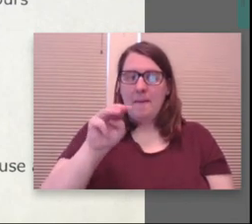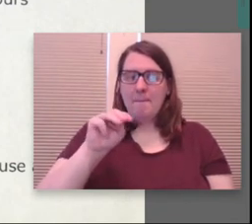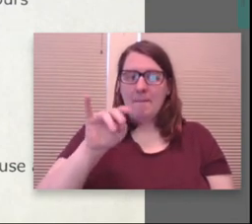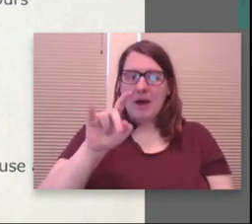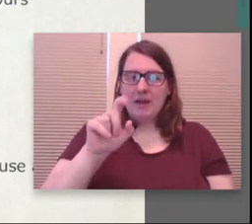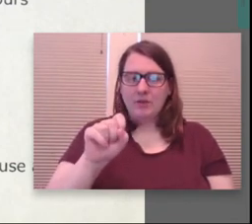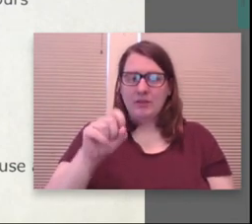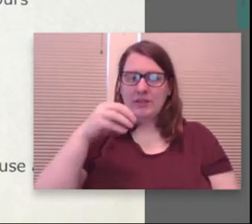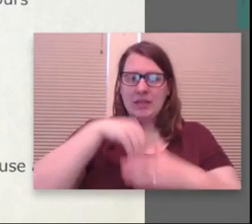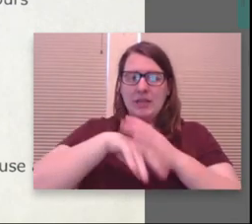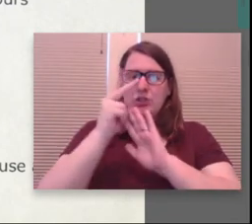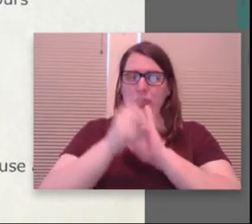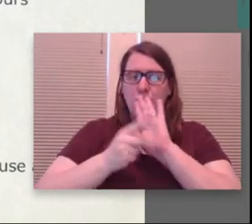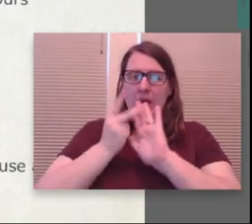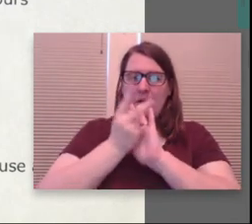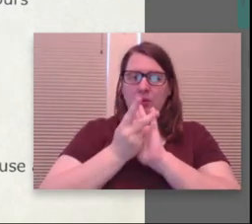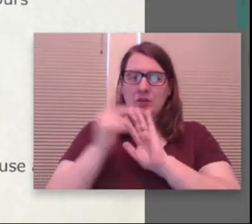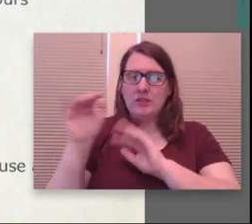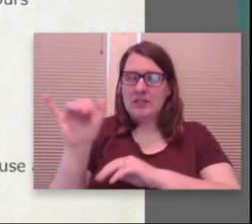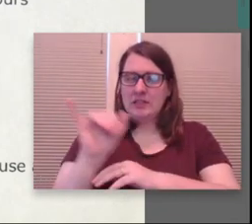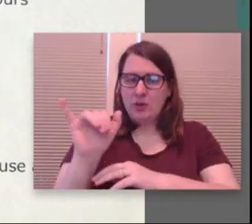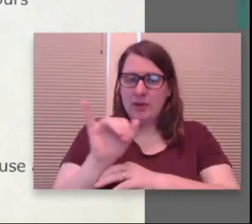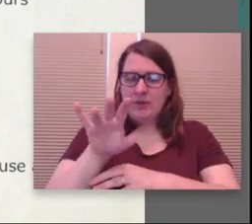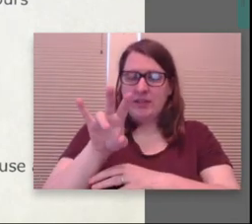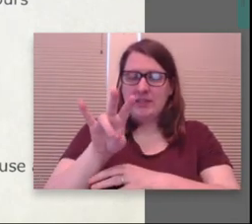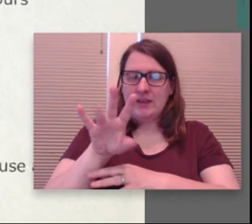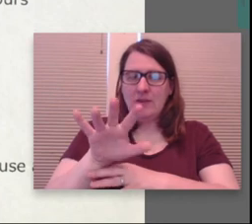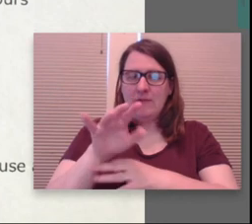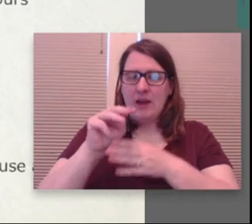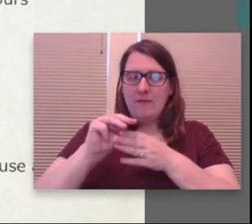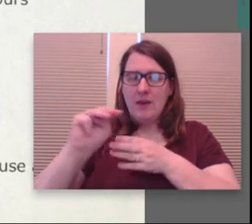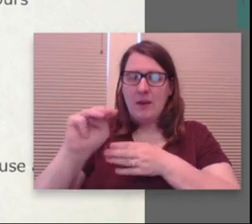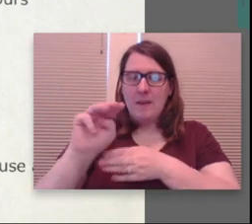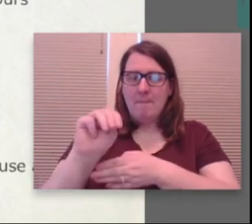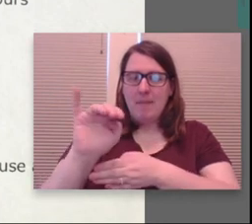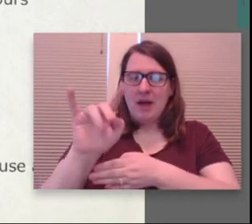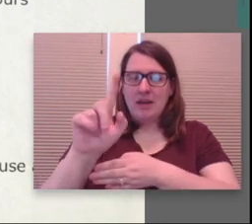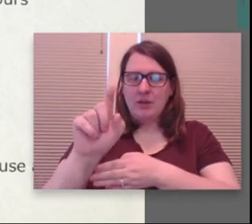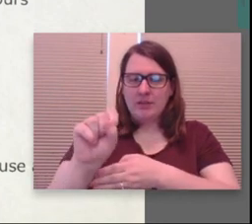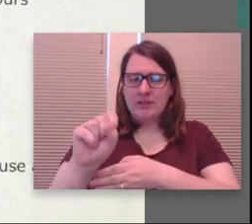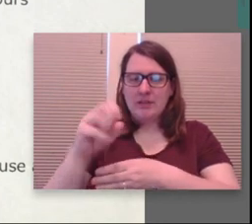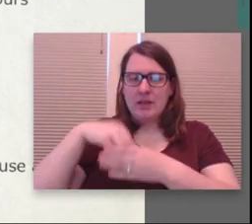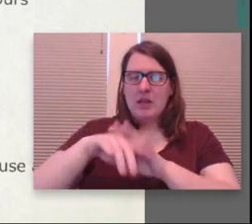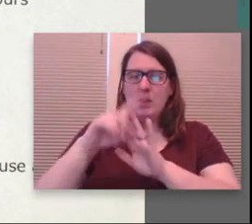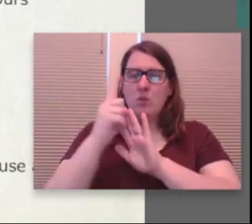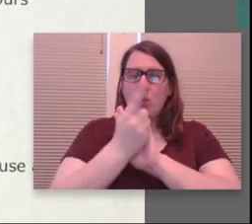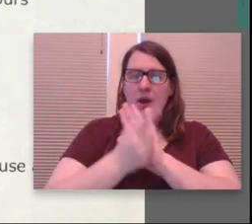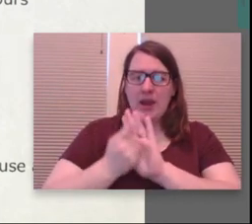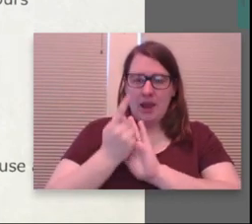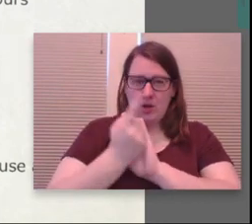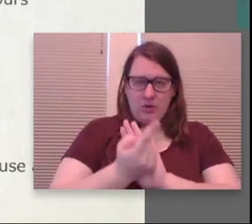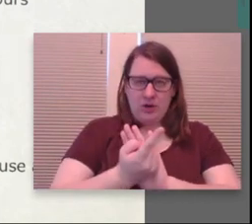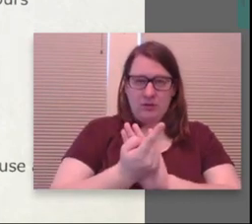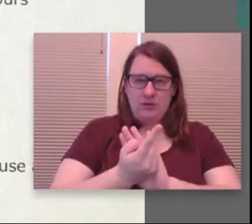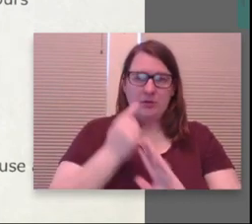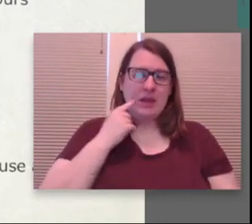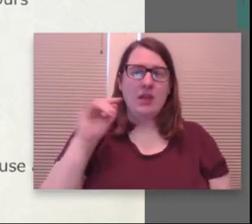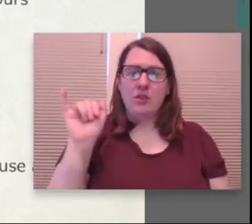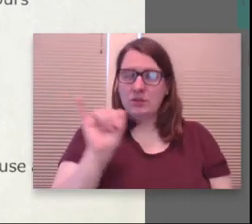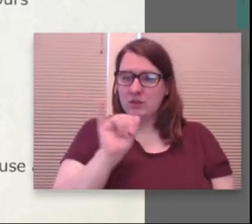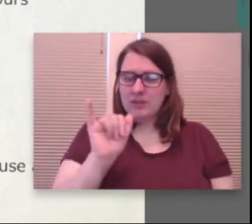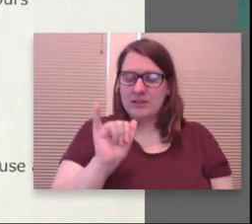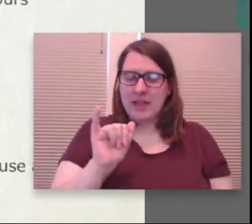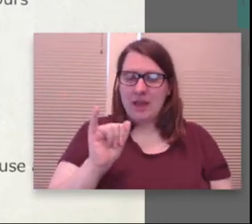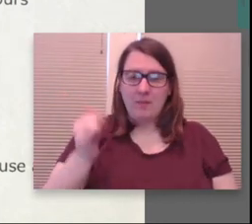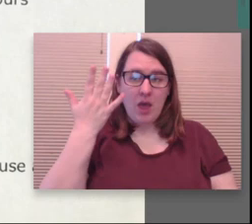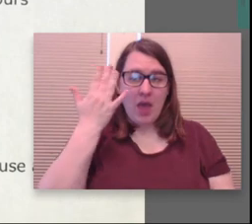150 miles in 2 hours is equivalent to 75 miles in 1 hour. Okay,